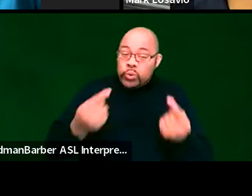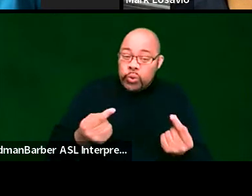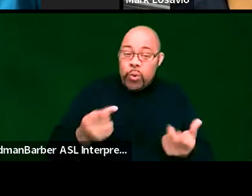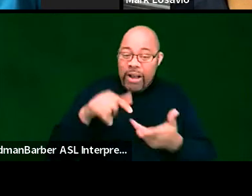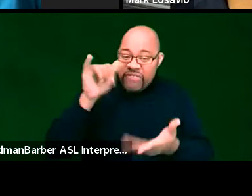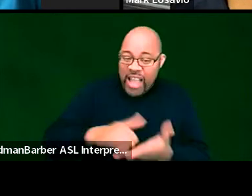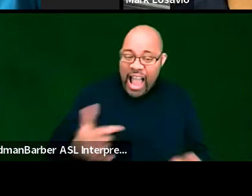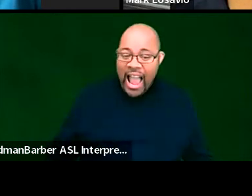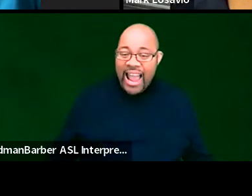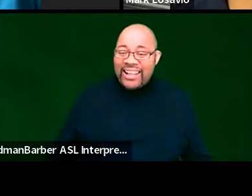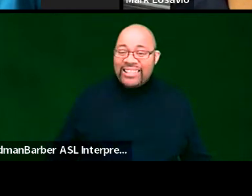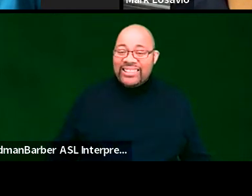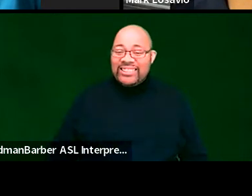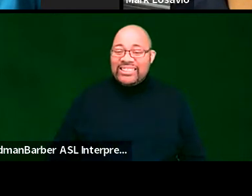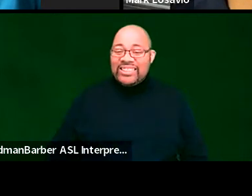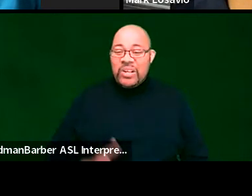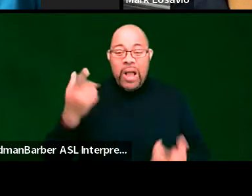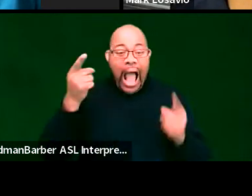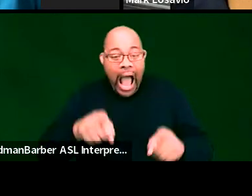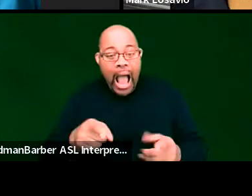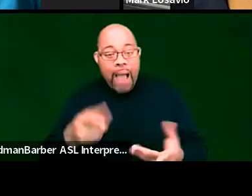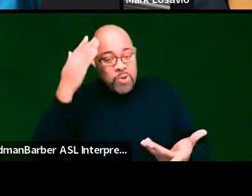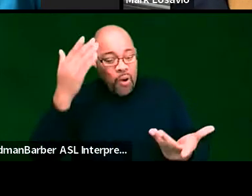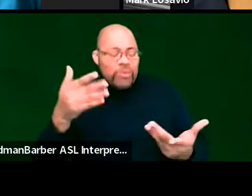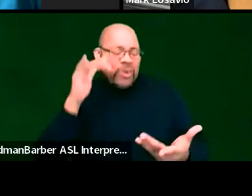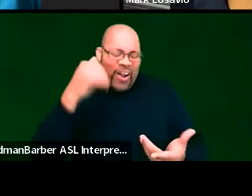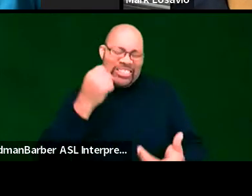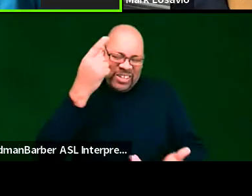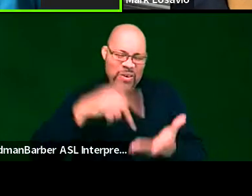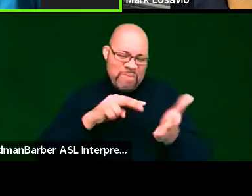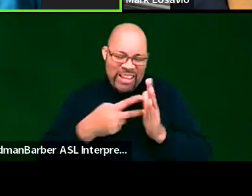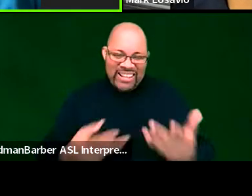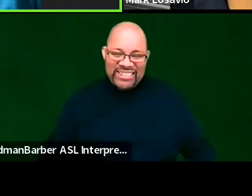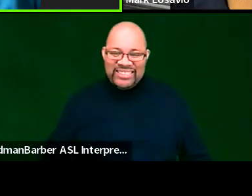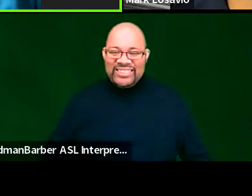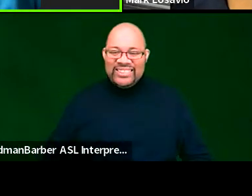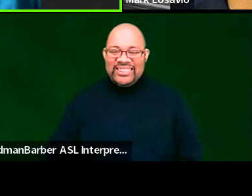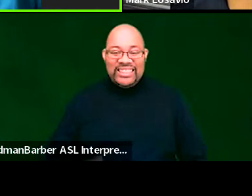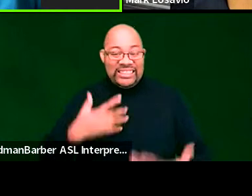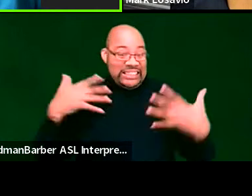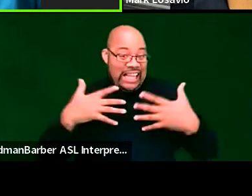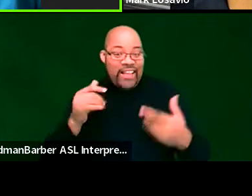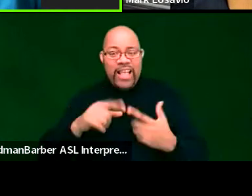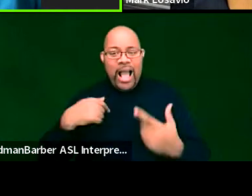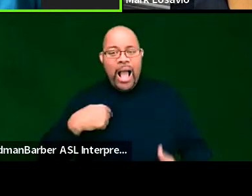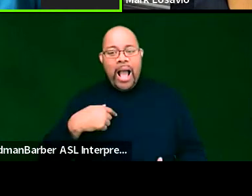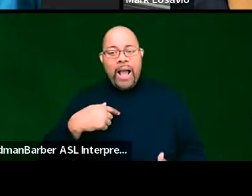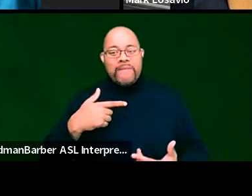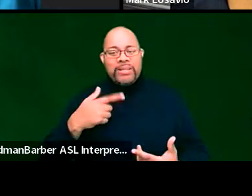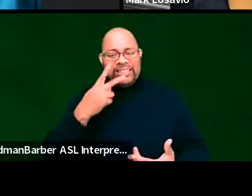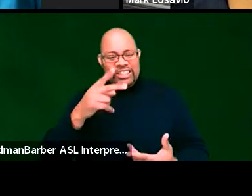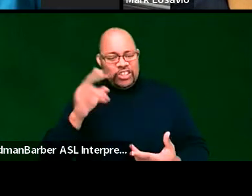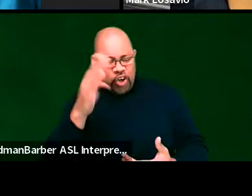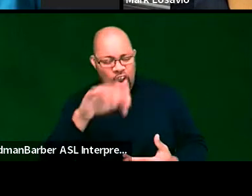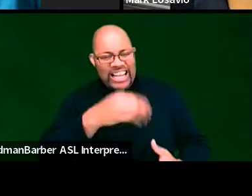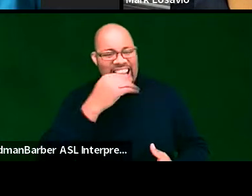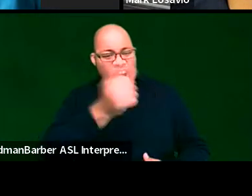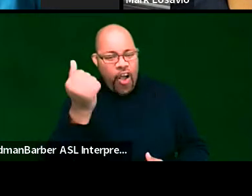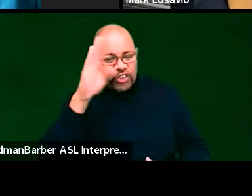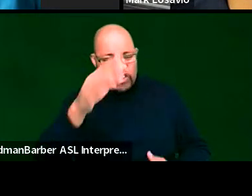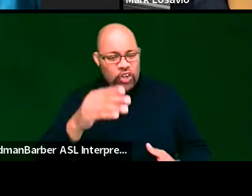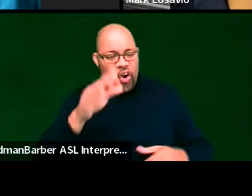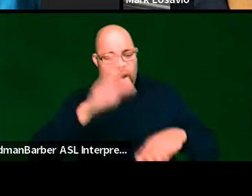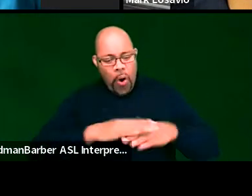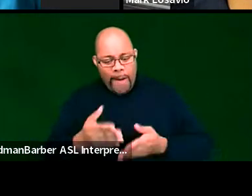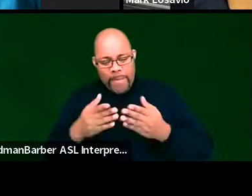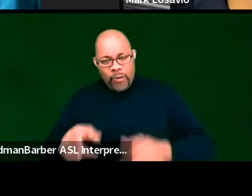out there. Like, what is that? You know what I mean? Like, my parents were concerned. And then I'm seeing a shark that's eating another shark hanging off the side